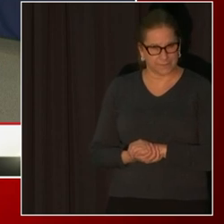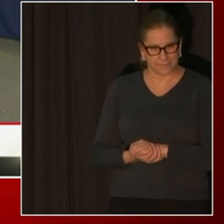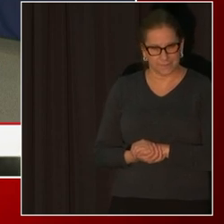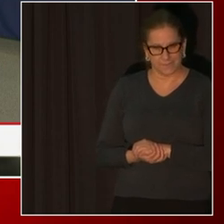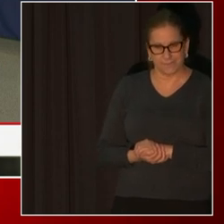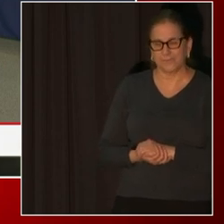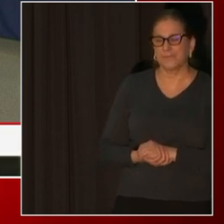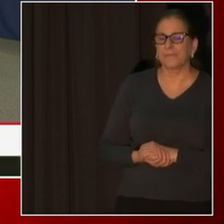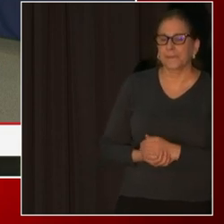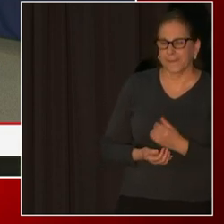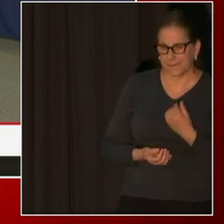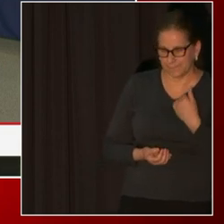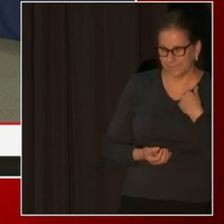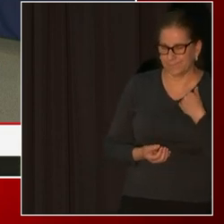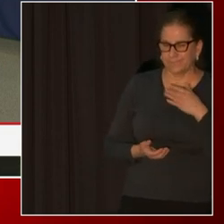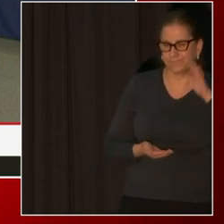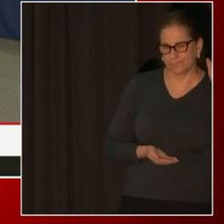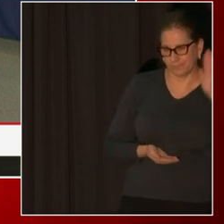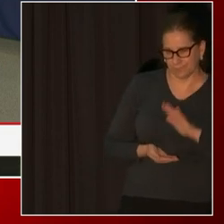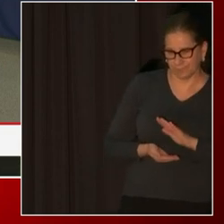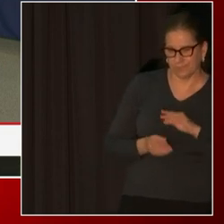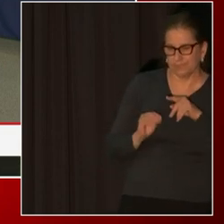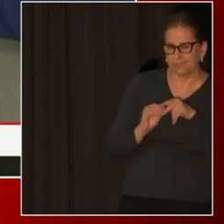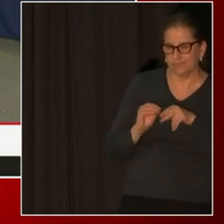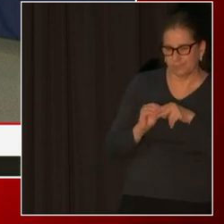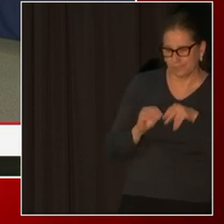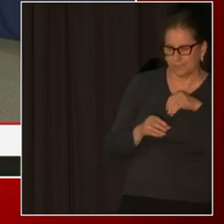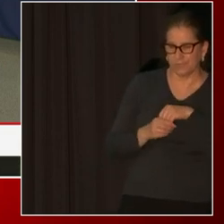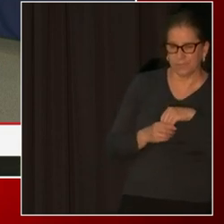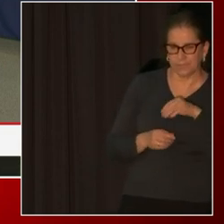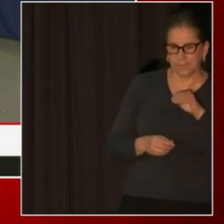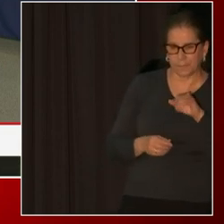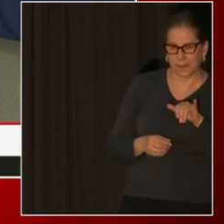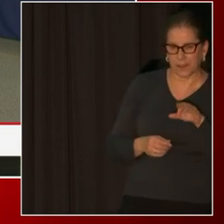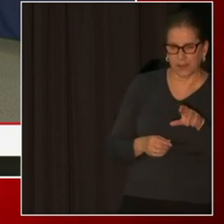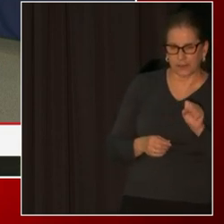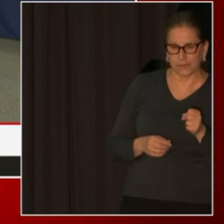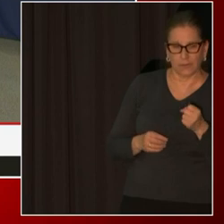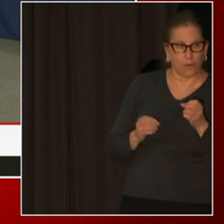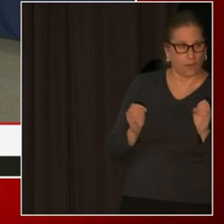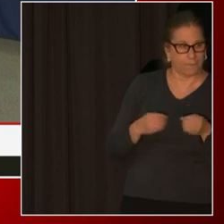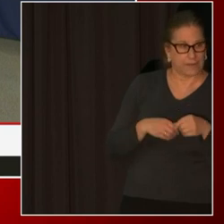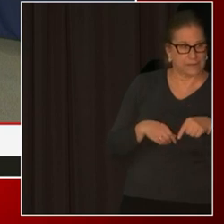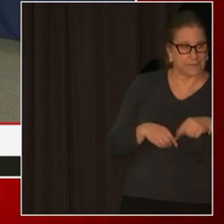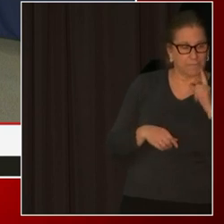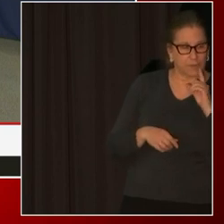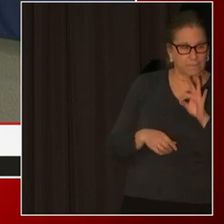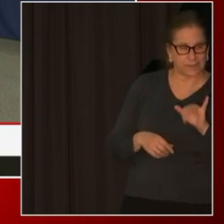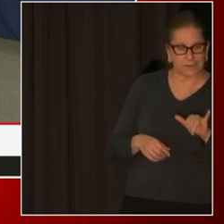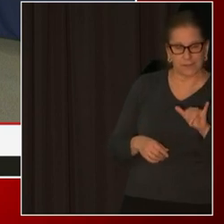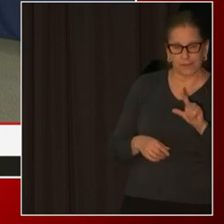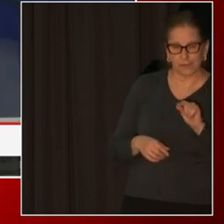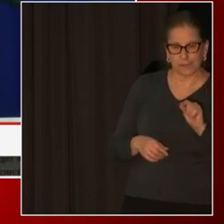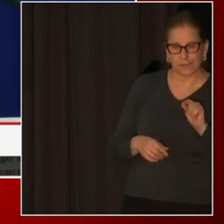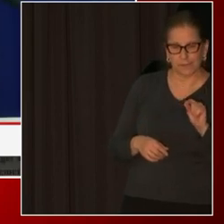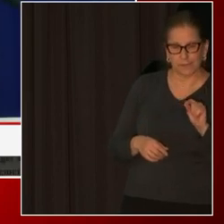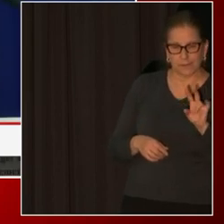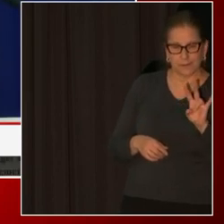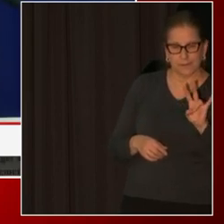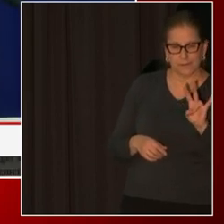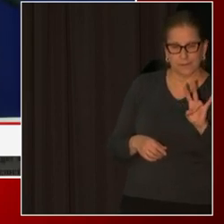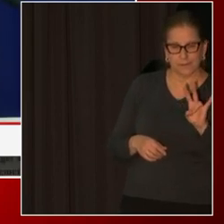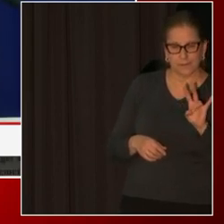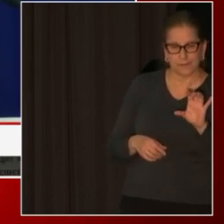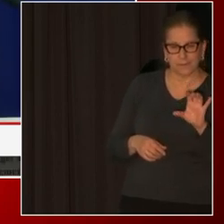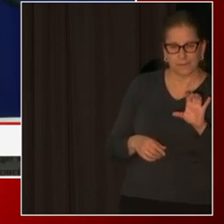the mayor's office in FY20 of $700,000. And then there is a reduction of 1.23